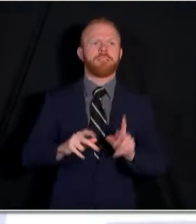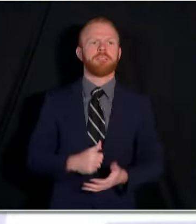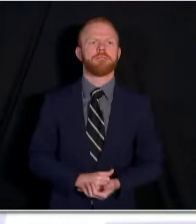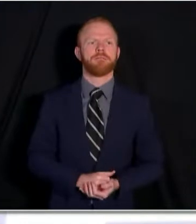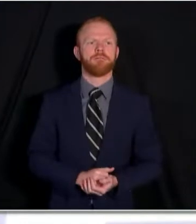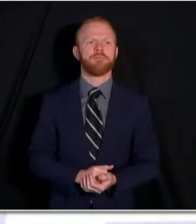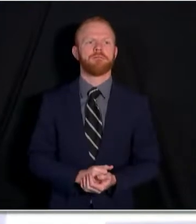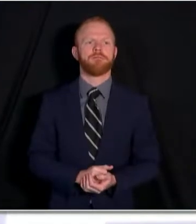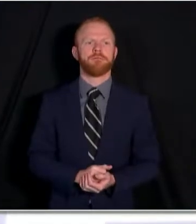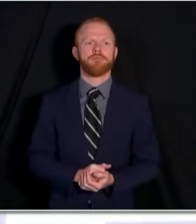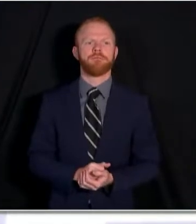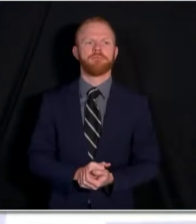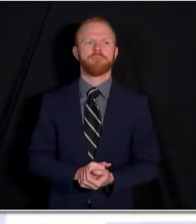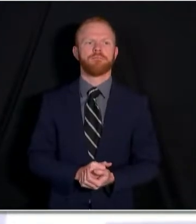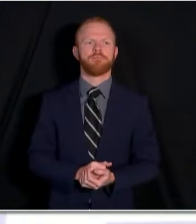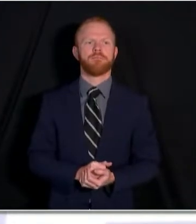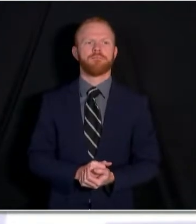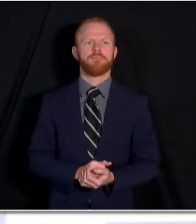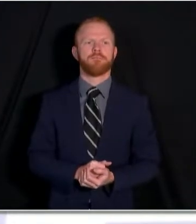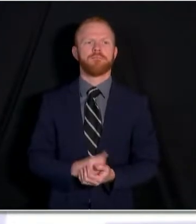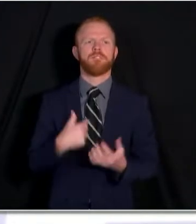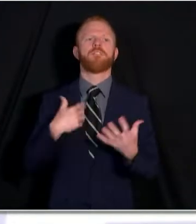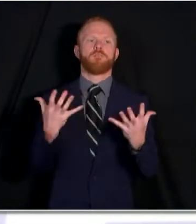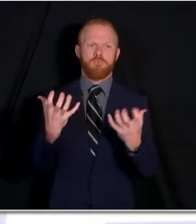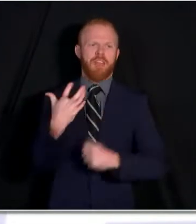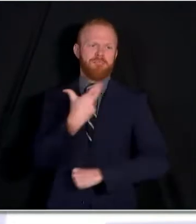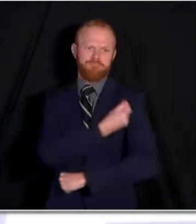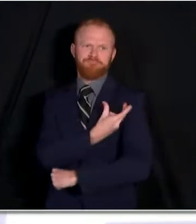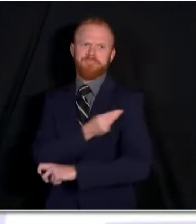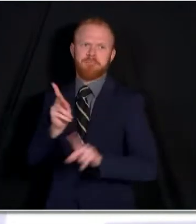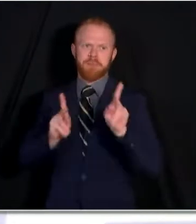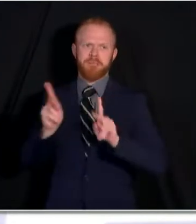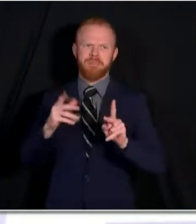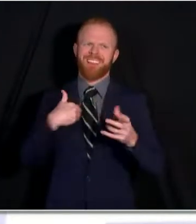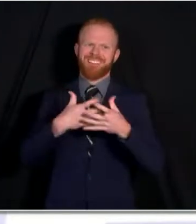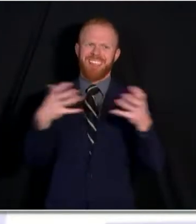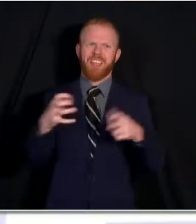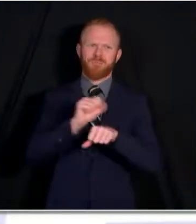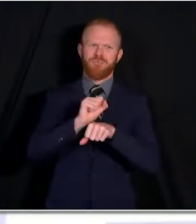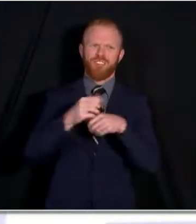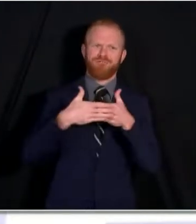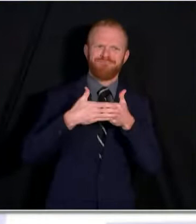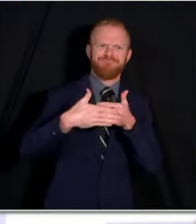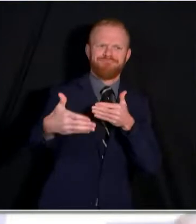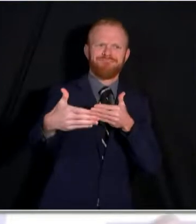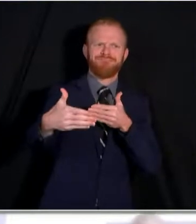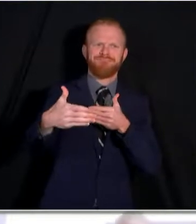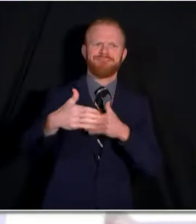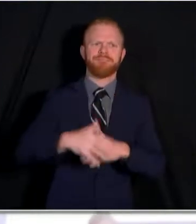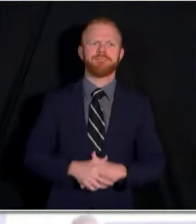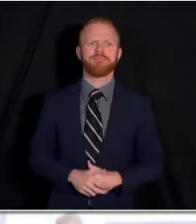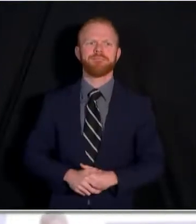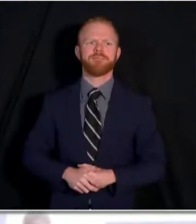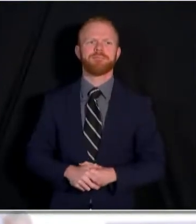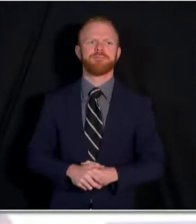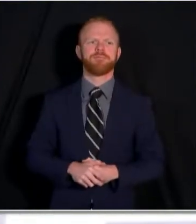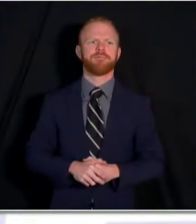for the second doses, but we clearly have more work to do to hold our provider network, which, by the way, is roughly